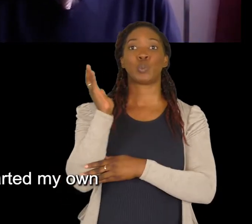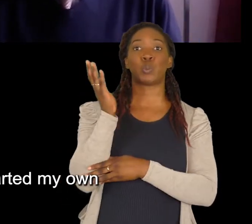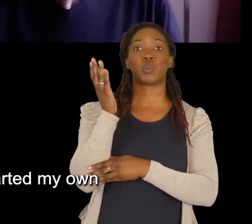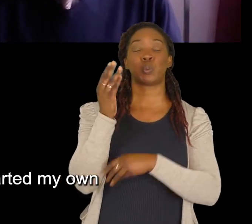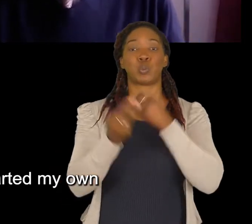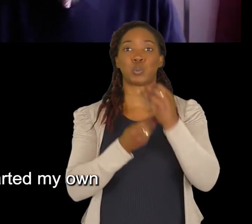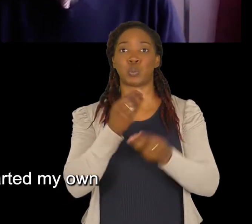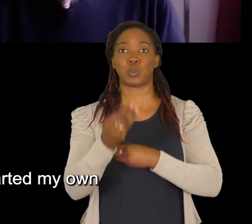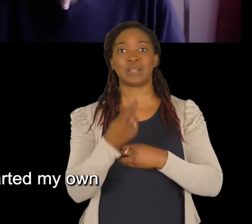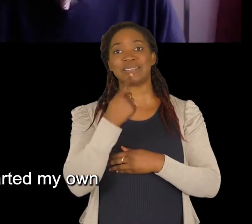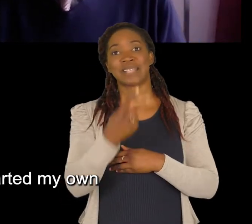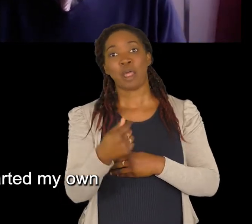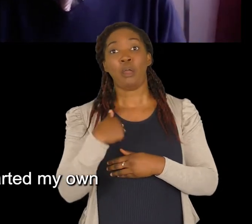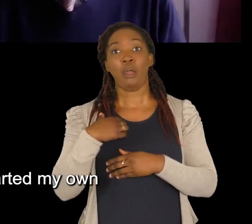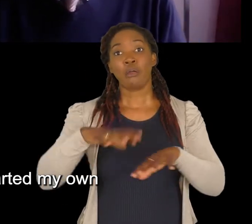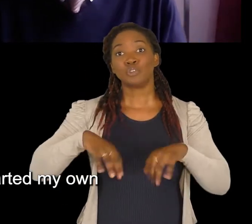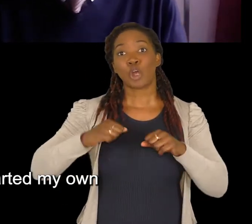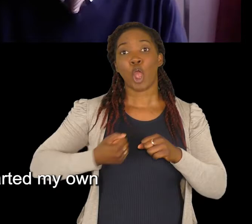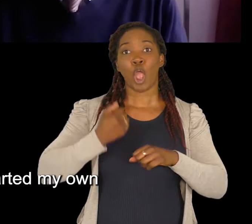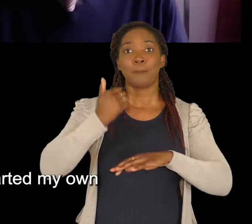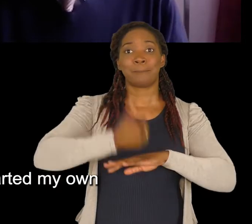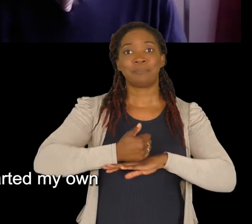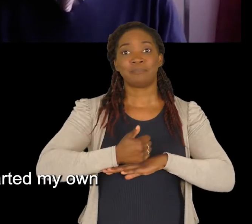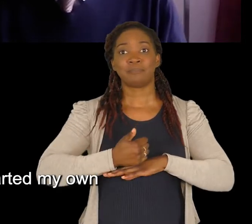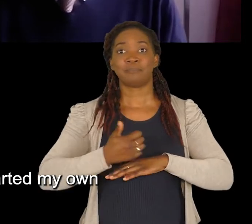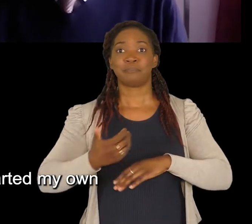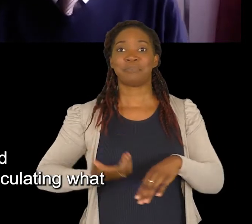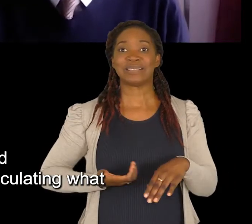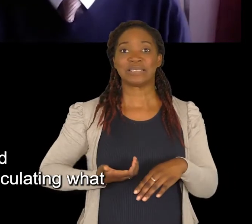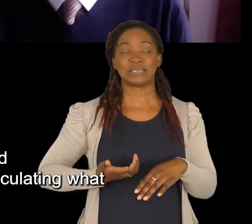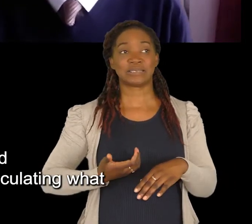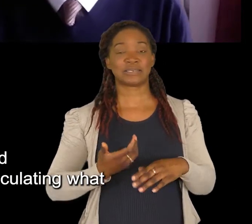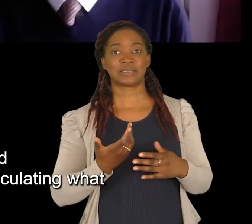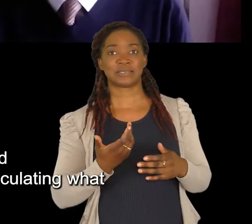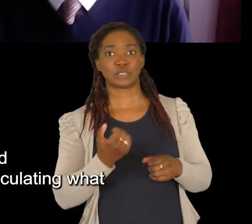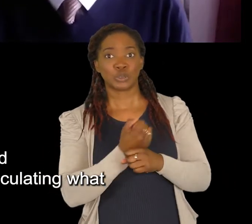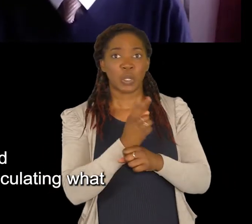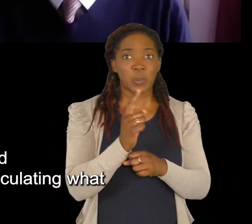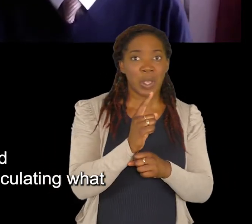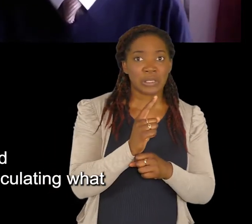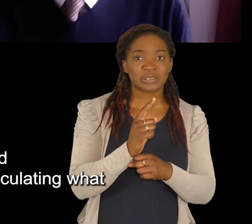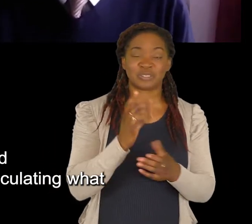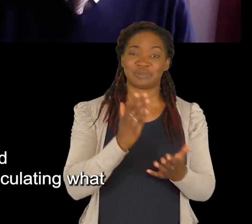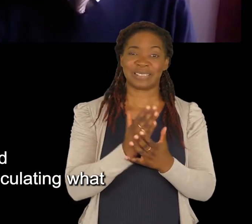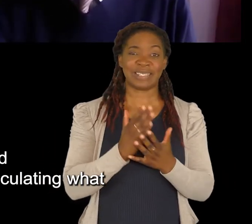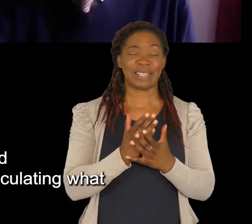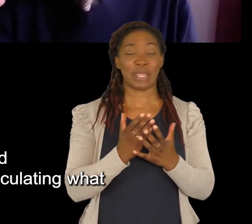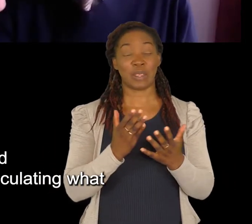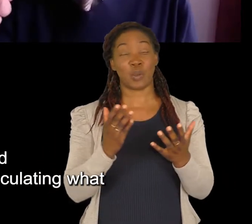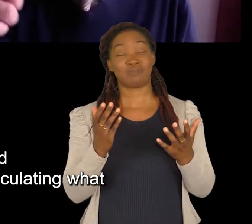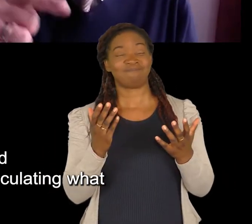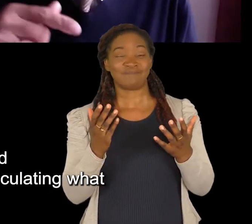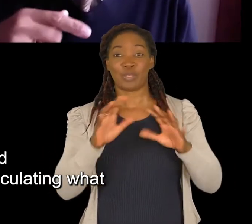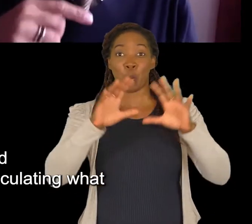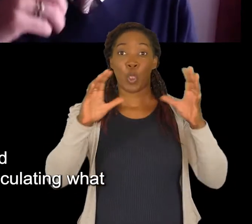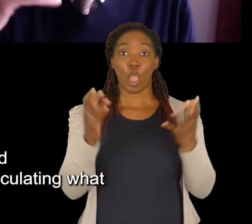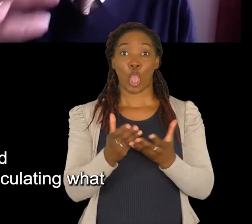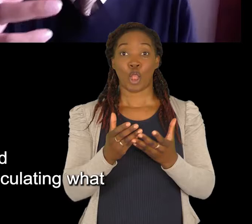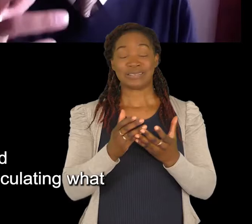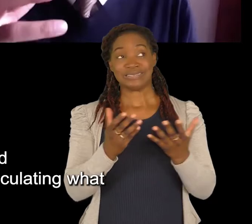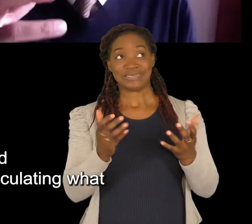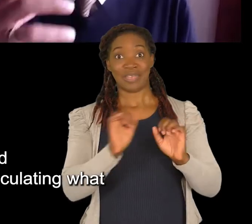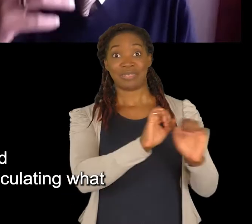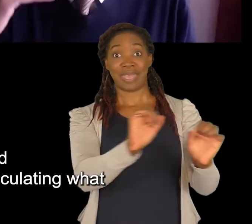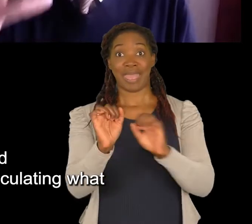start saying to others that, oh, I've started my own business, I'm doing this, I'm doing that, sadly, we live in a world of perception and how people perceive things. So